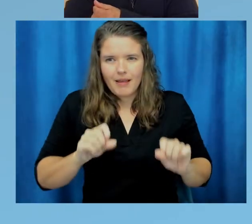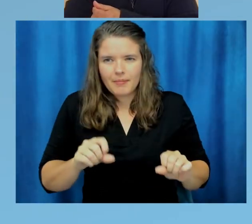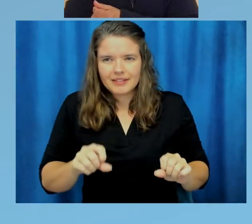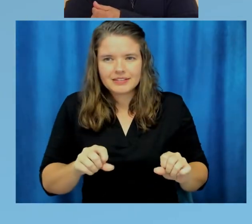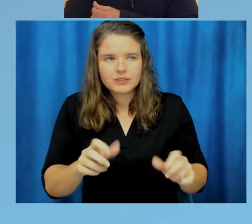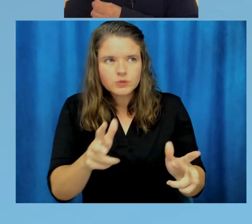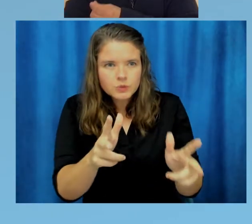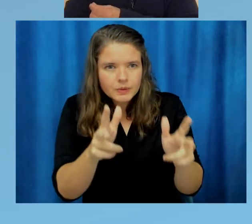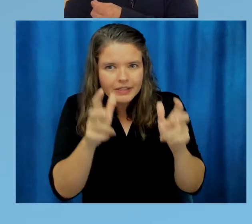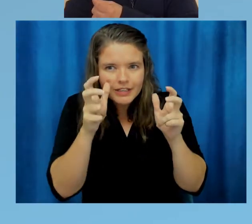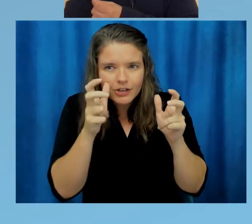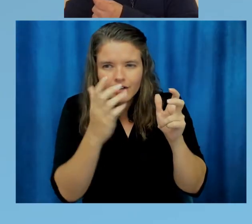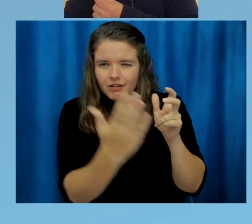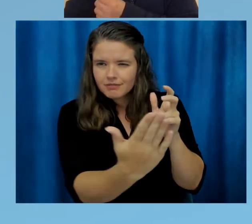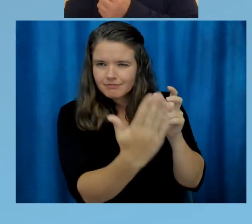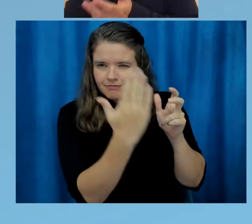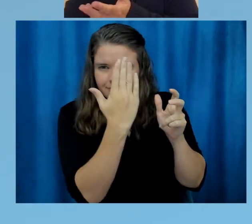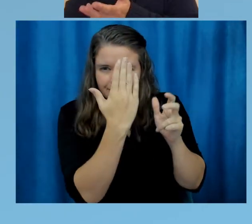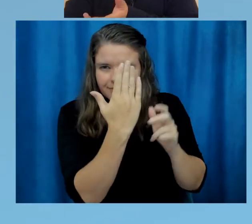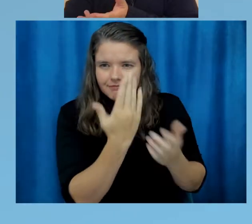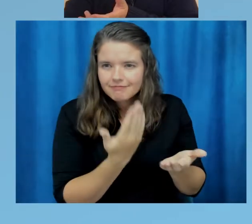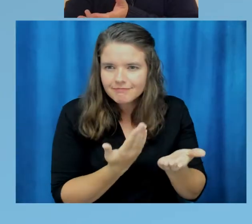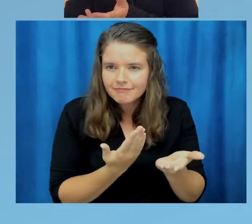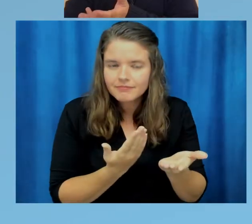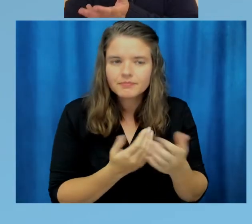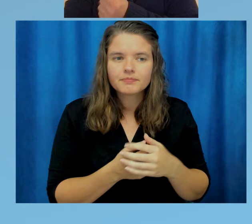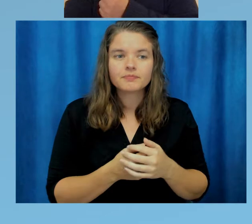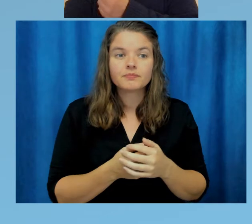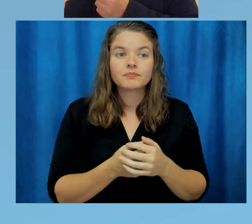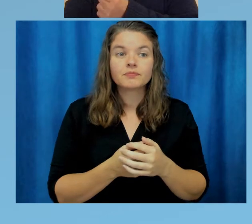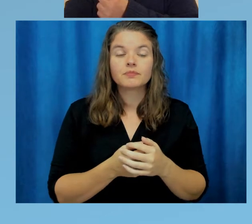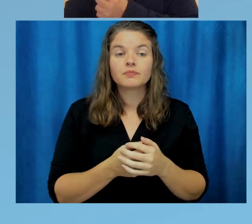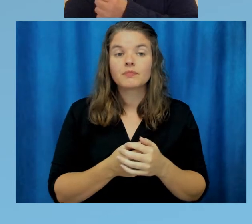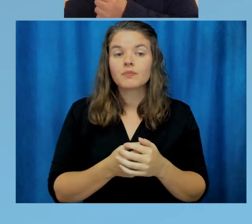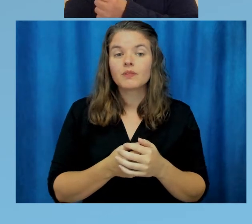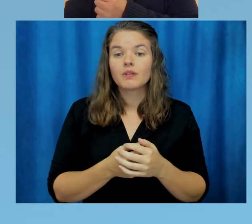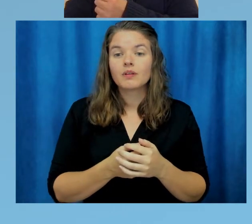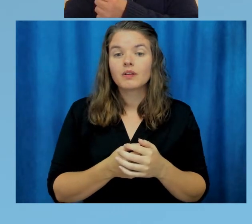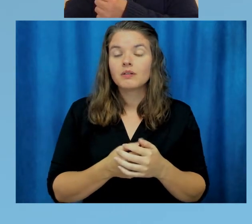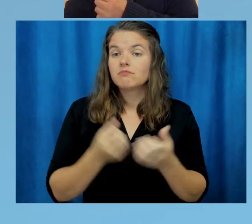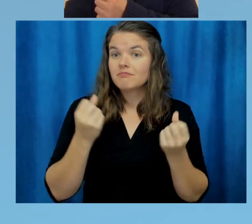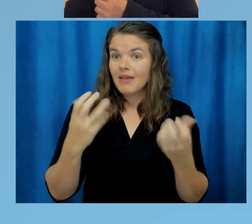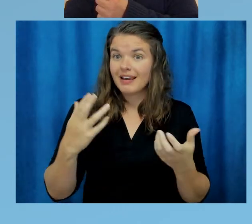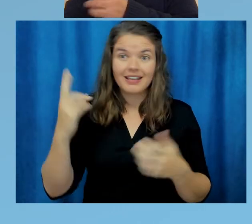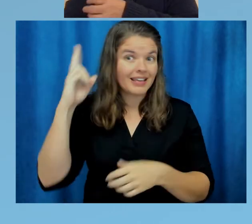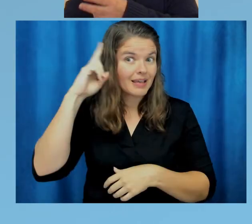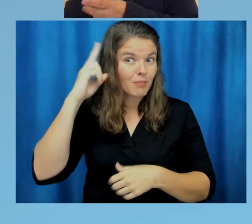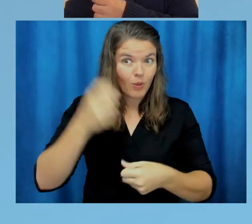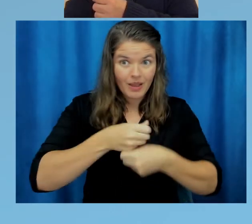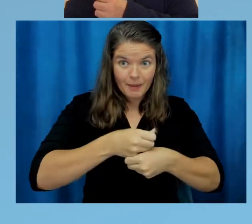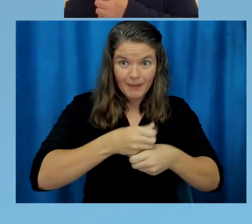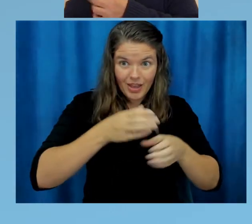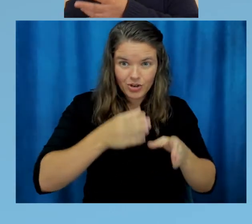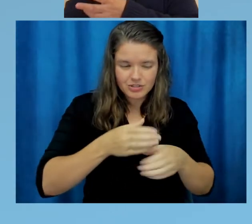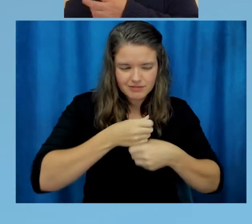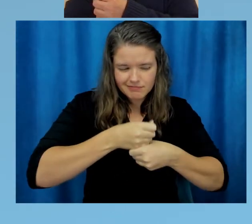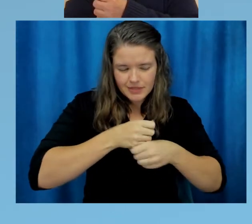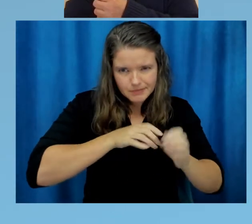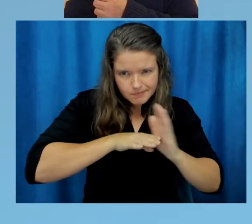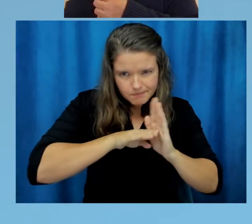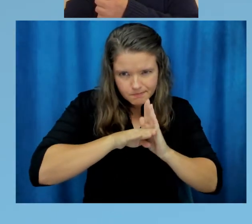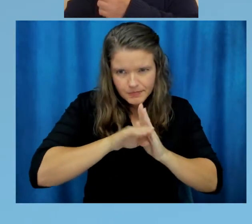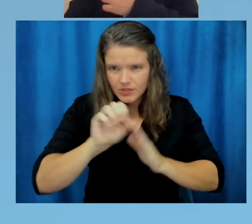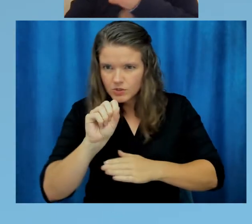ability to hear what's right in front of me. Although many of the implant makers are